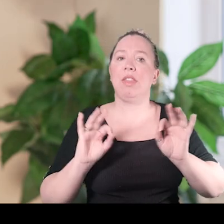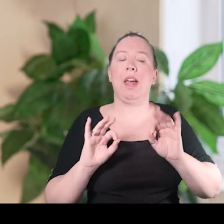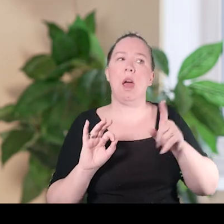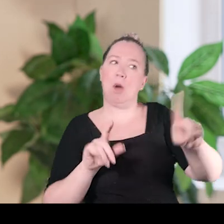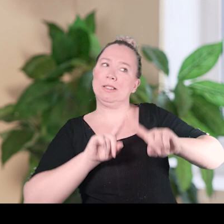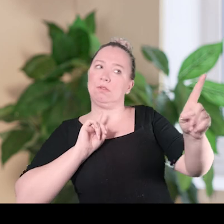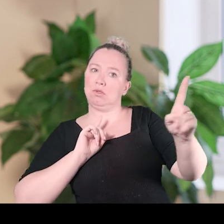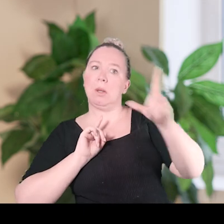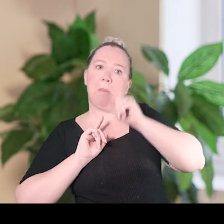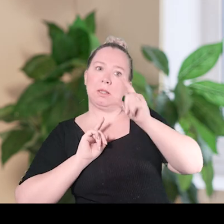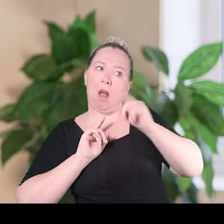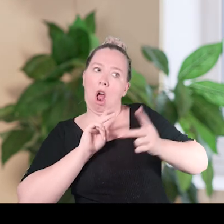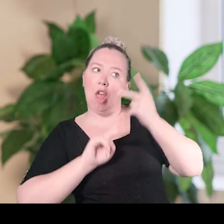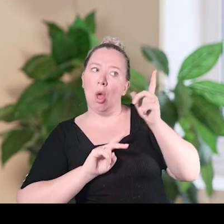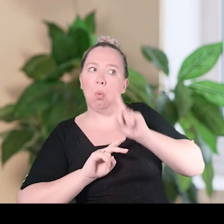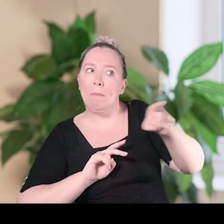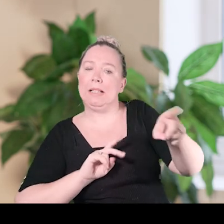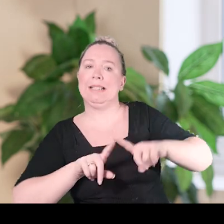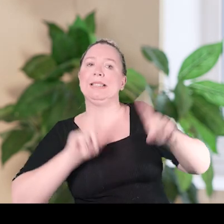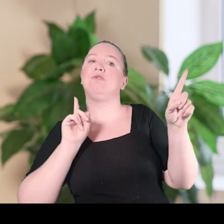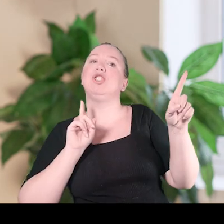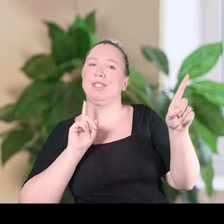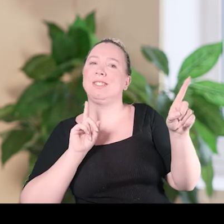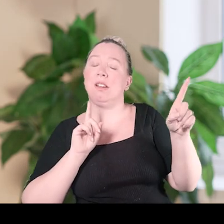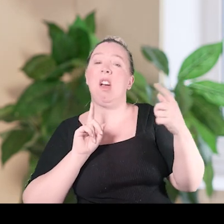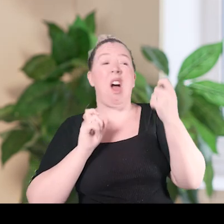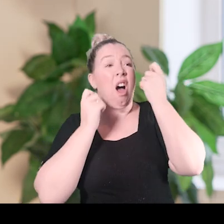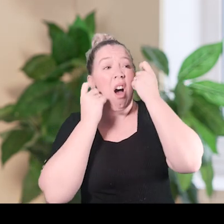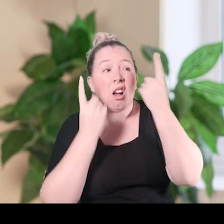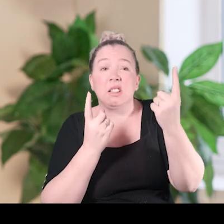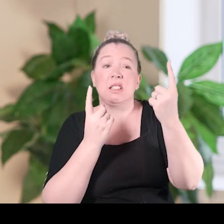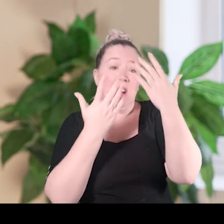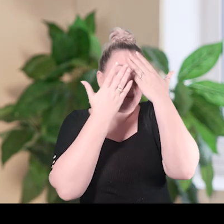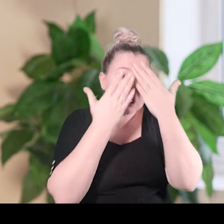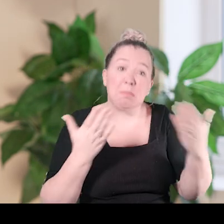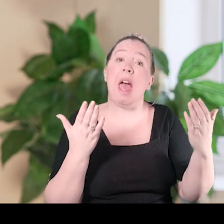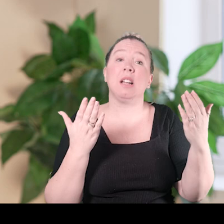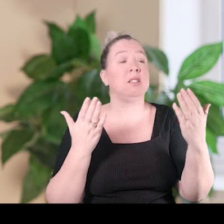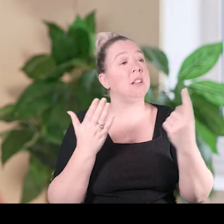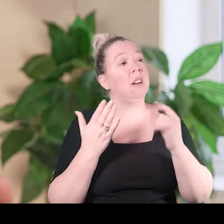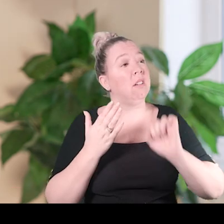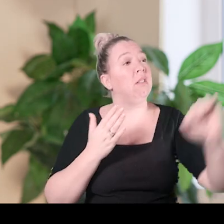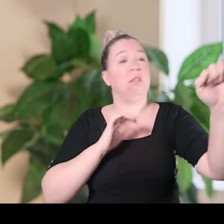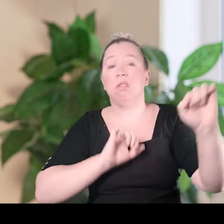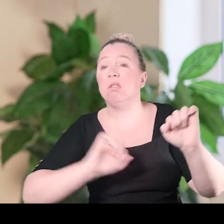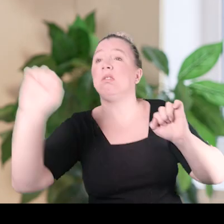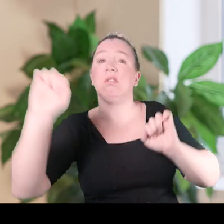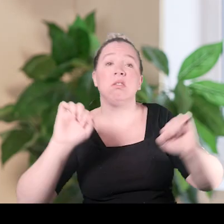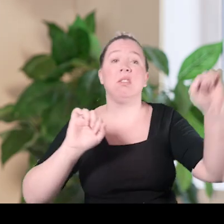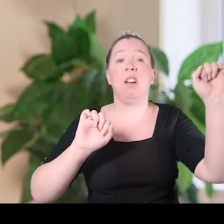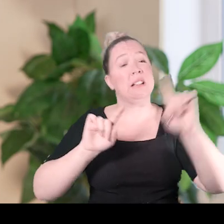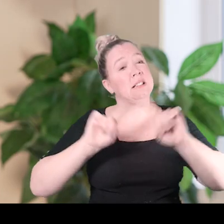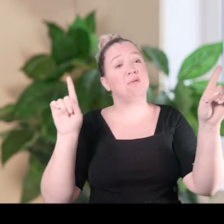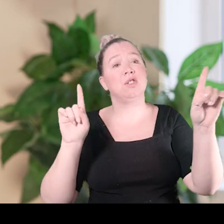with someone else, with another woman. So I think just kind of understanding and respecting that individuals are different, different cultures are different, and